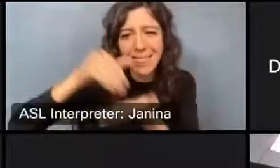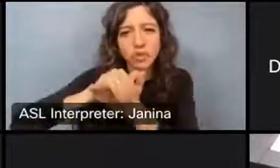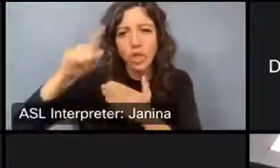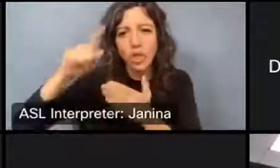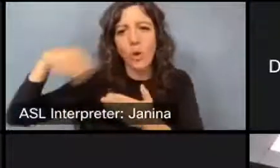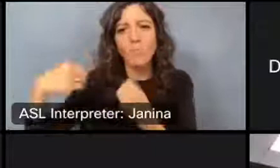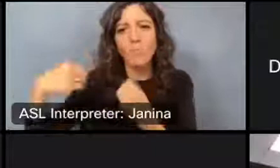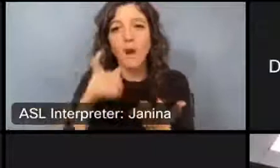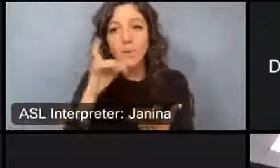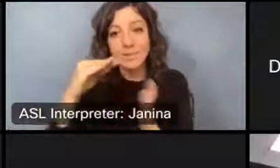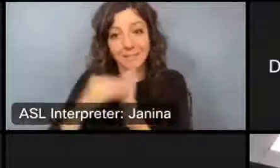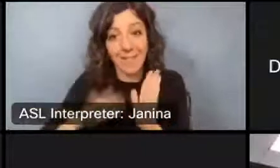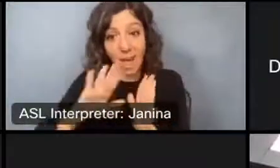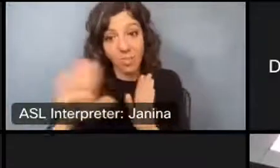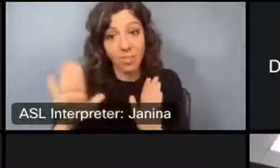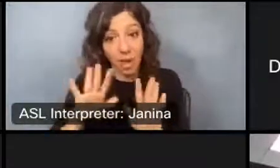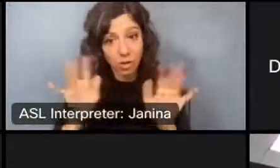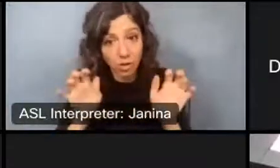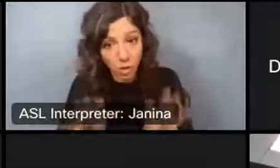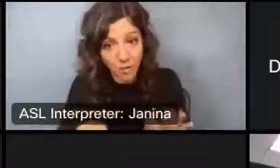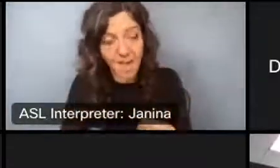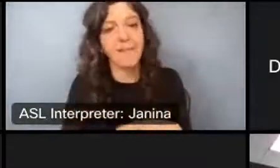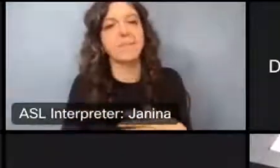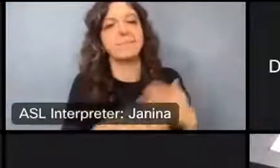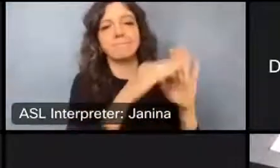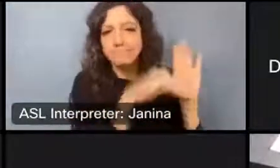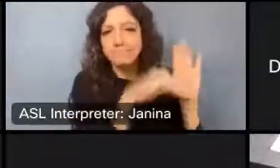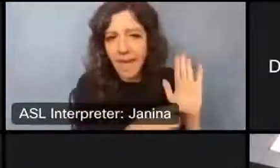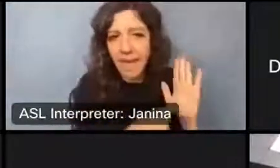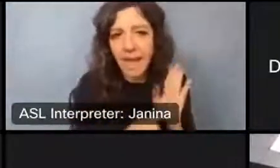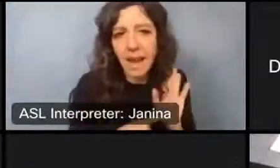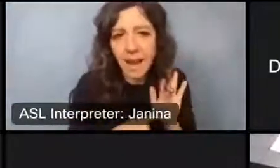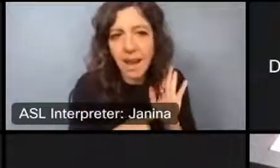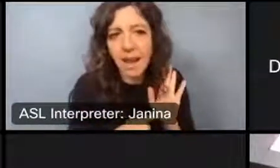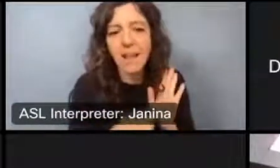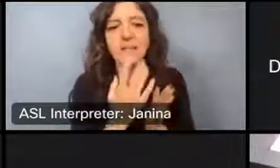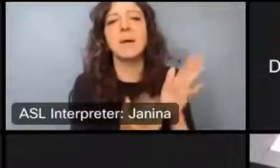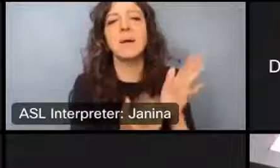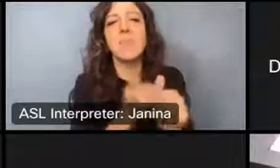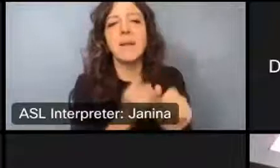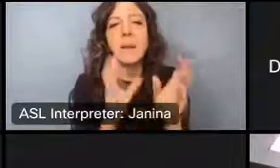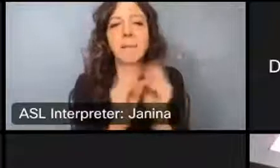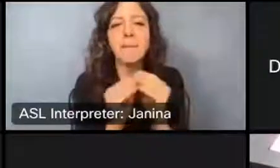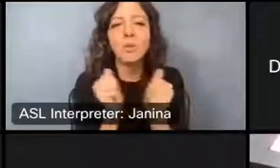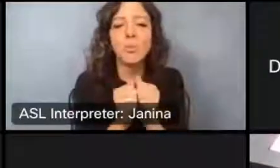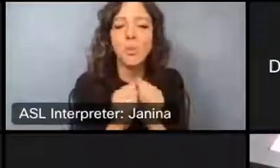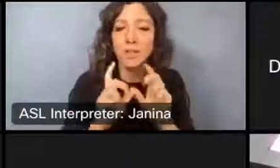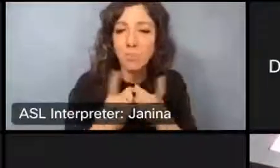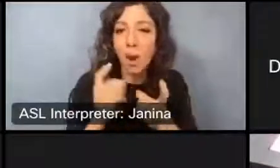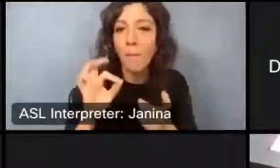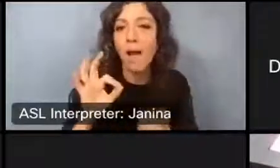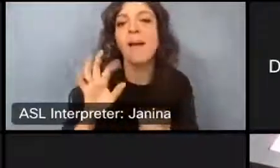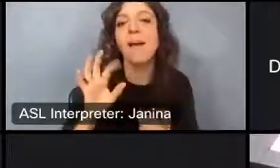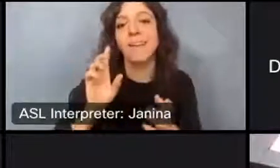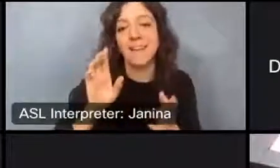out their surveys. Let's see, we have some updating meetings with the Department of Developmental Services,